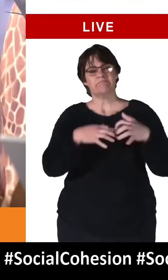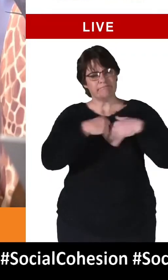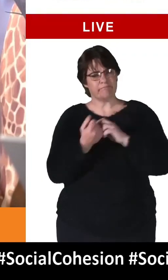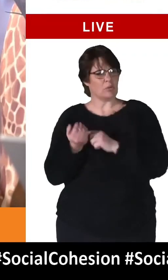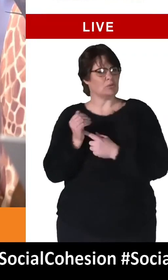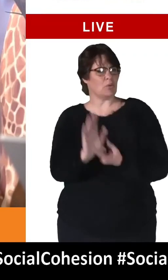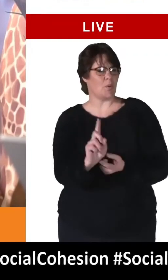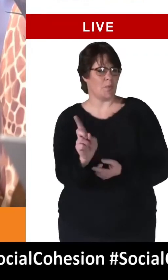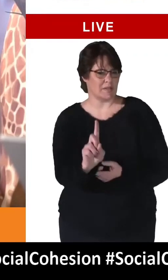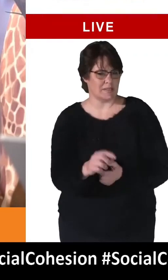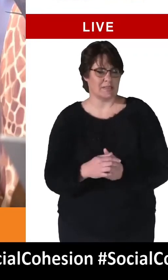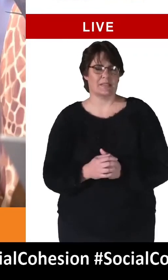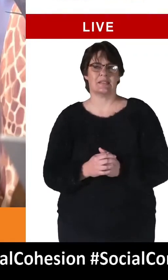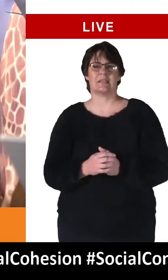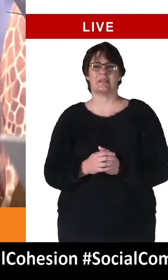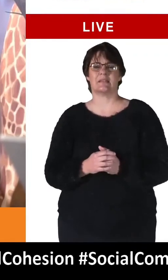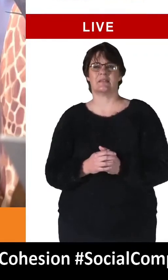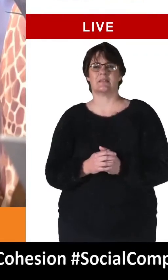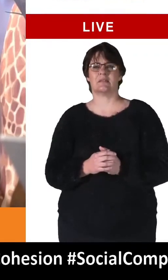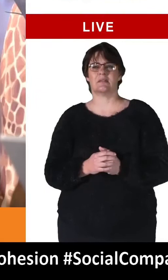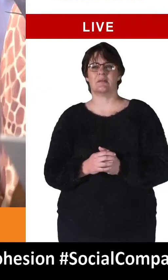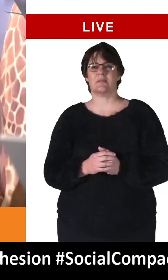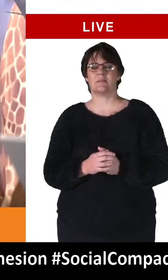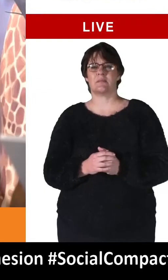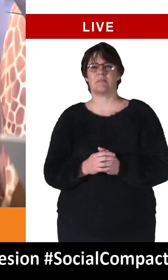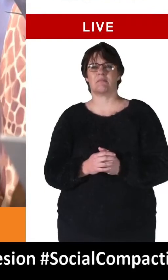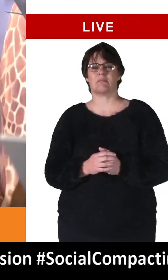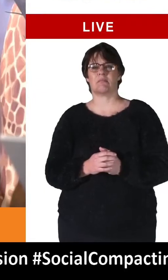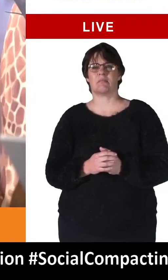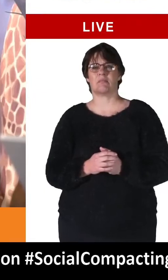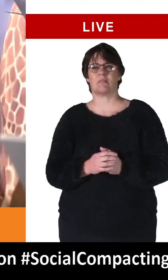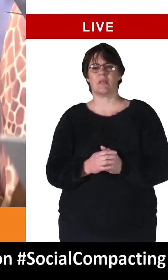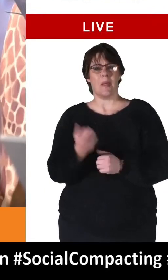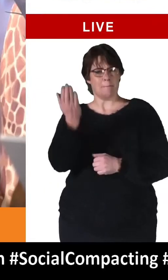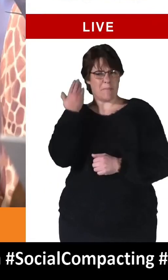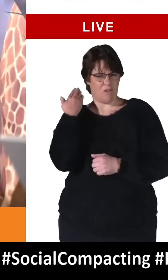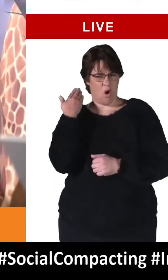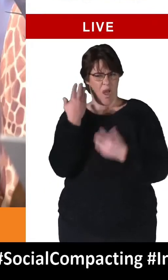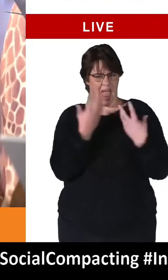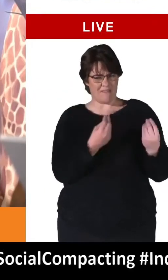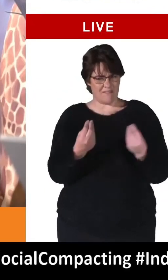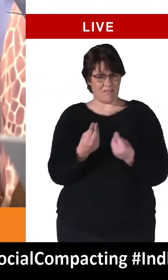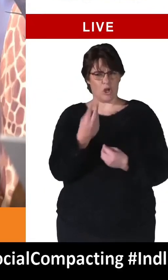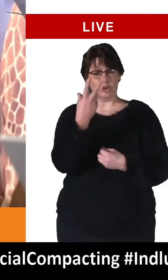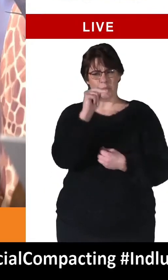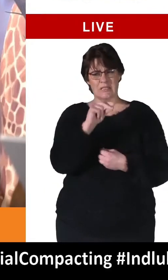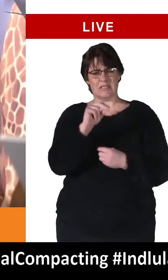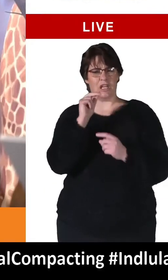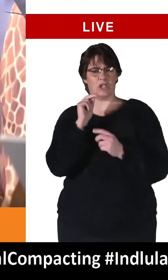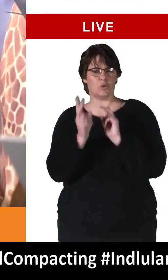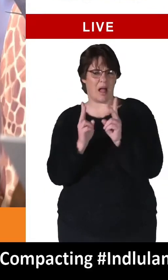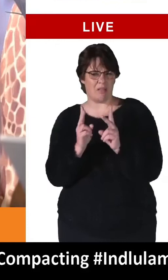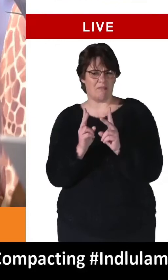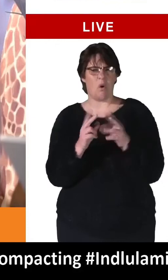out, it's quite different from what we have been having since 2012, probably